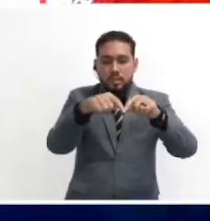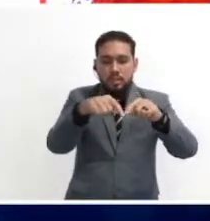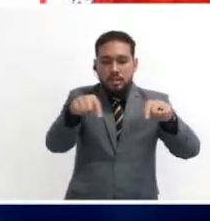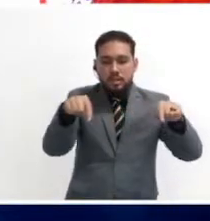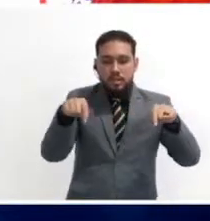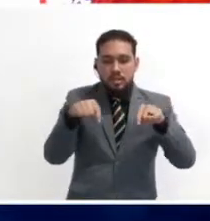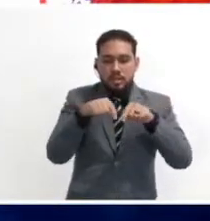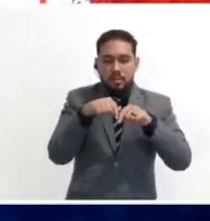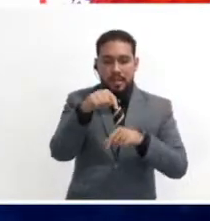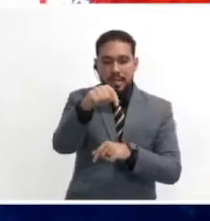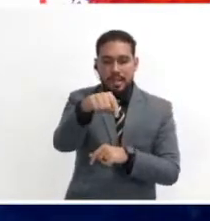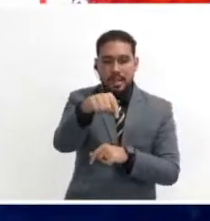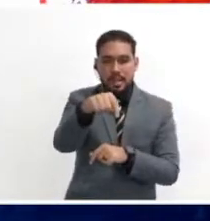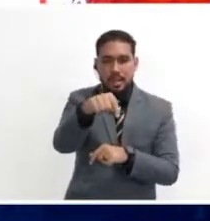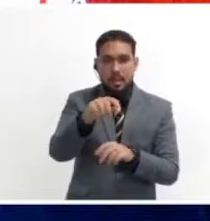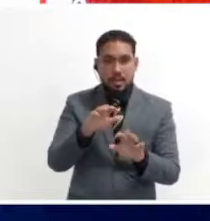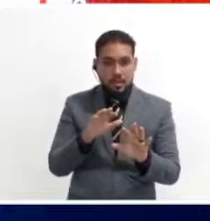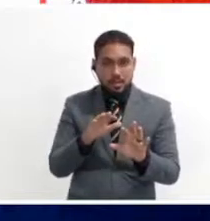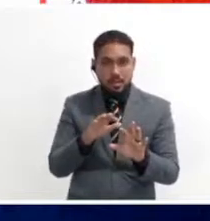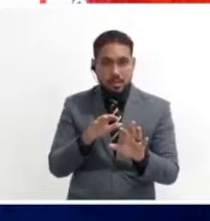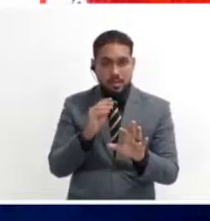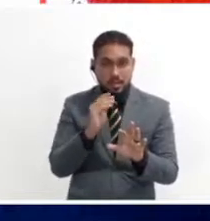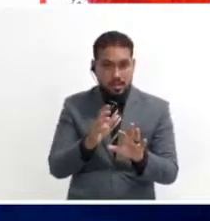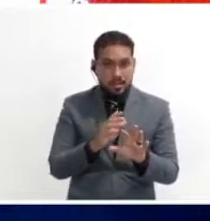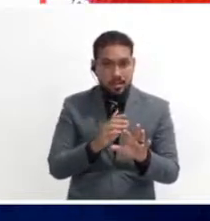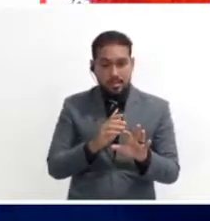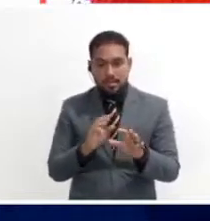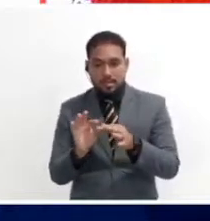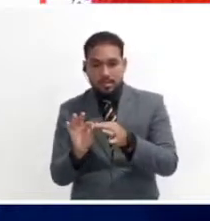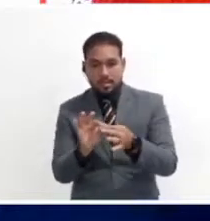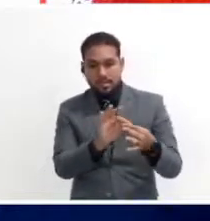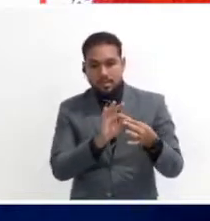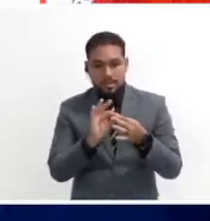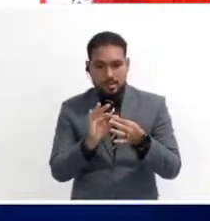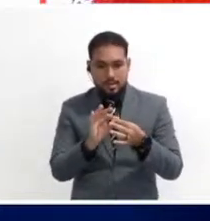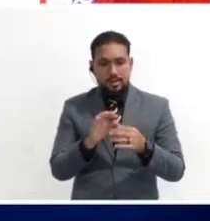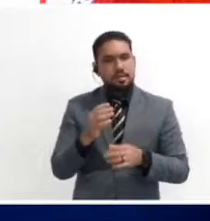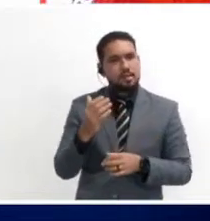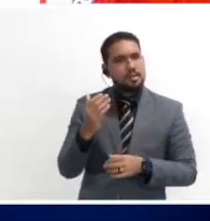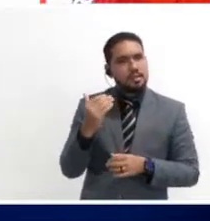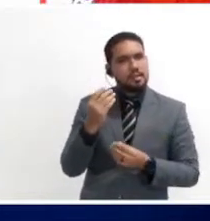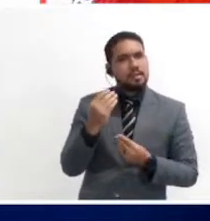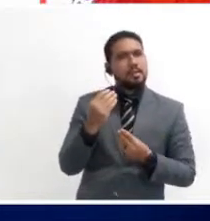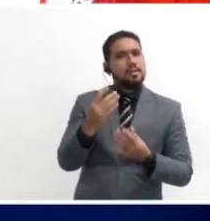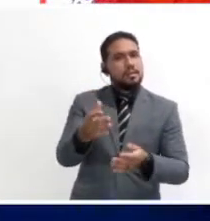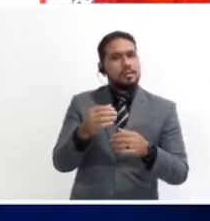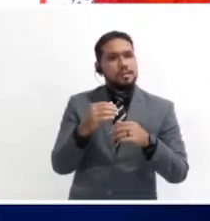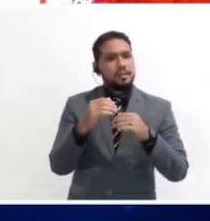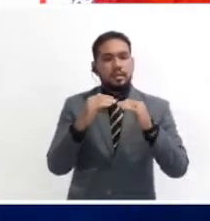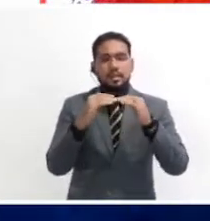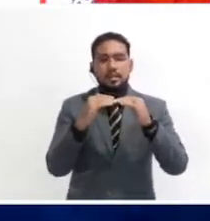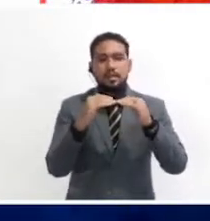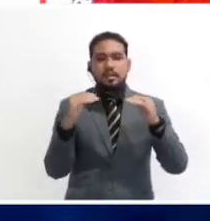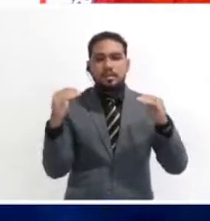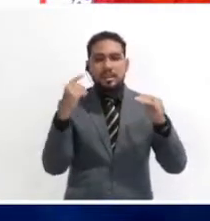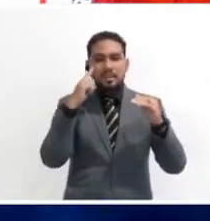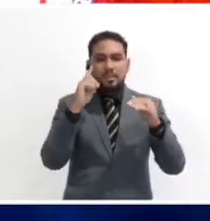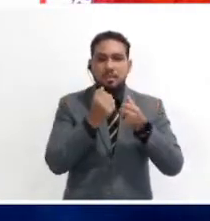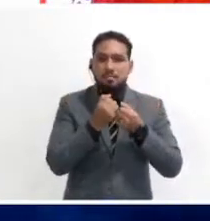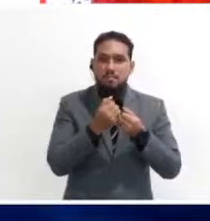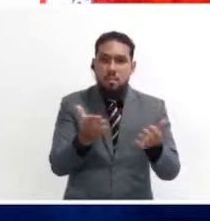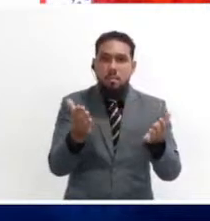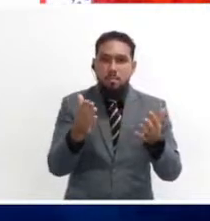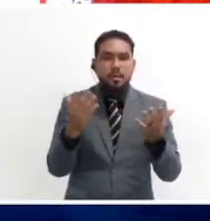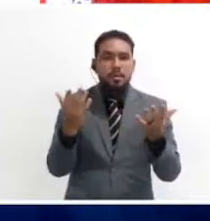So I mentioned before RDL, or redistribution layer. So a redistribution layer is kind of built in